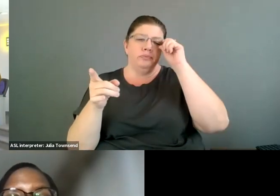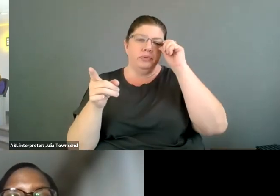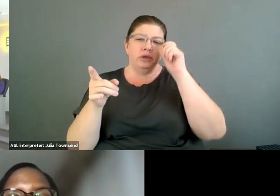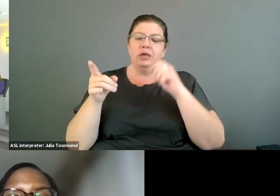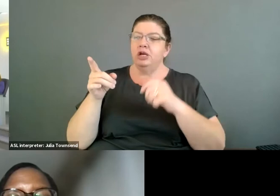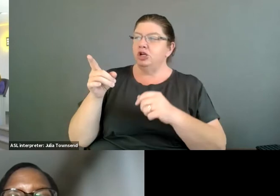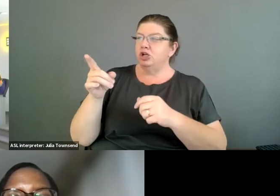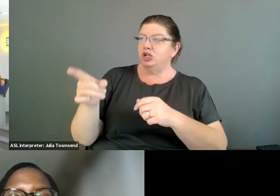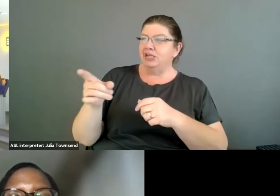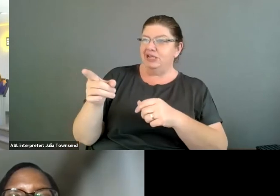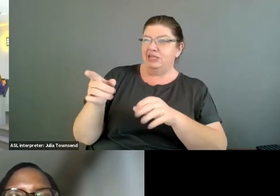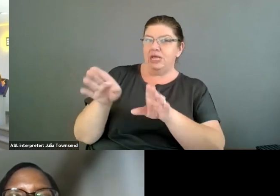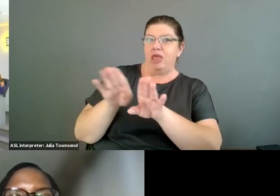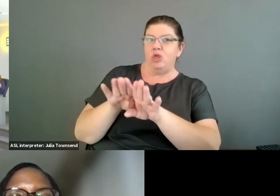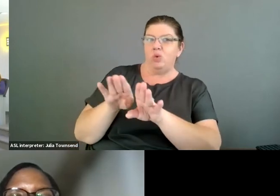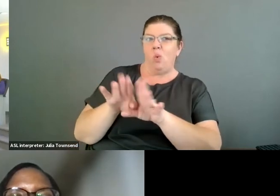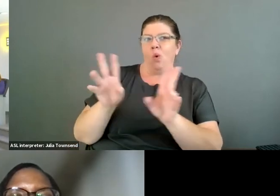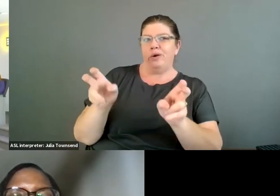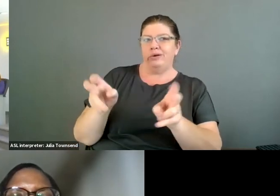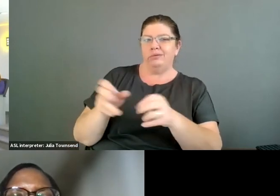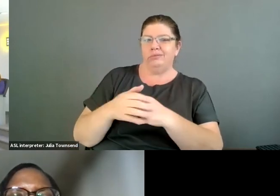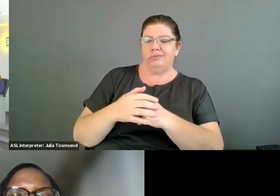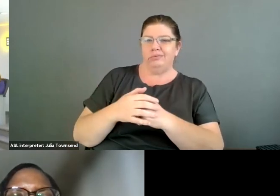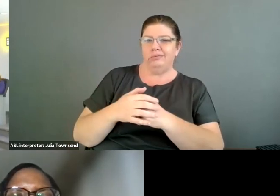She is right at the door.